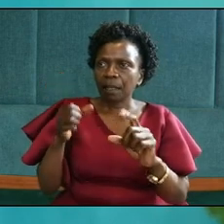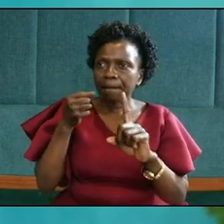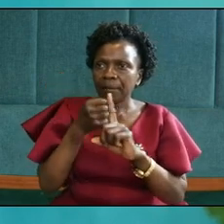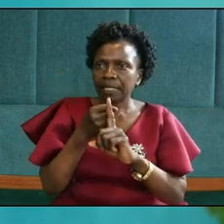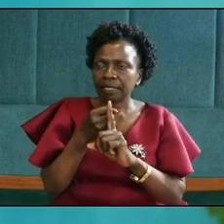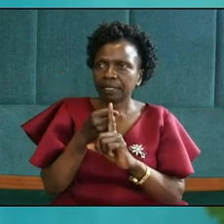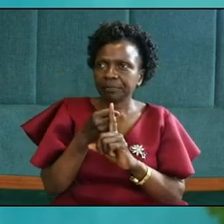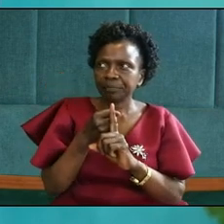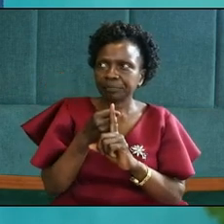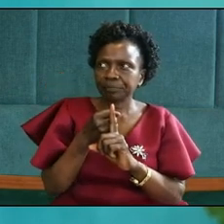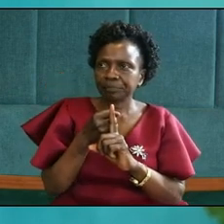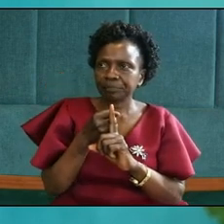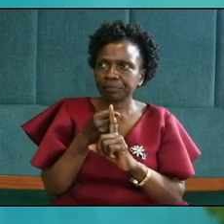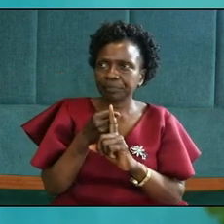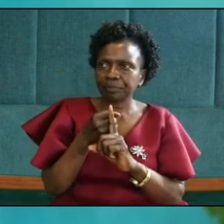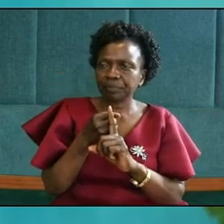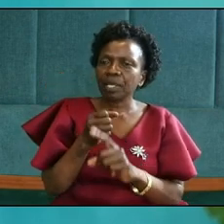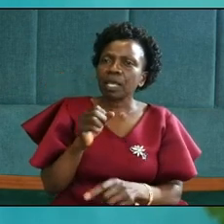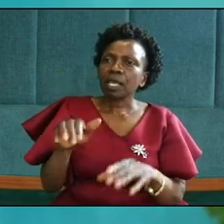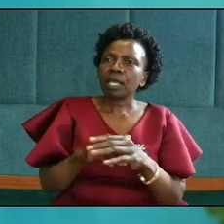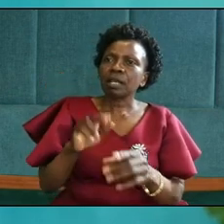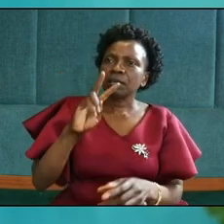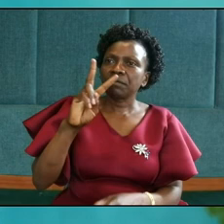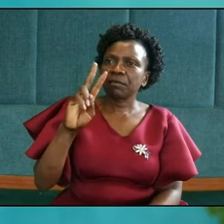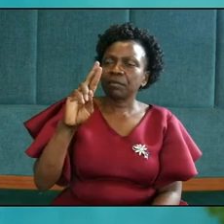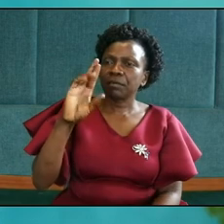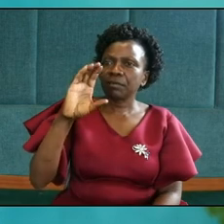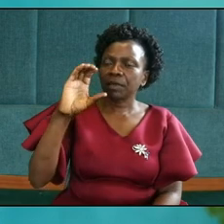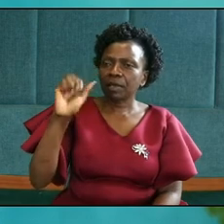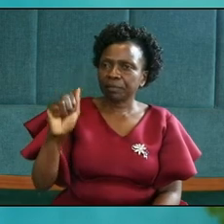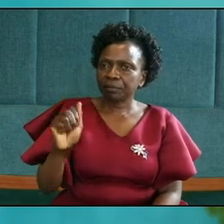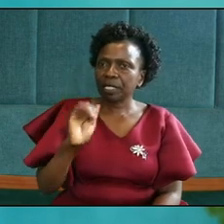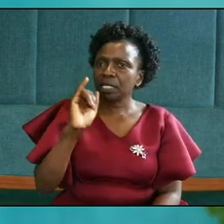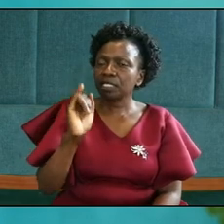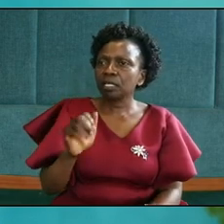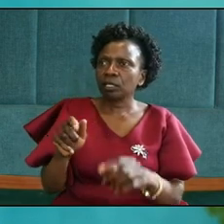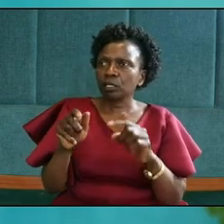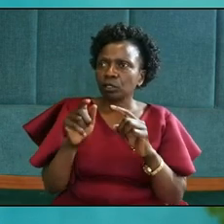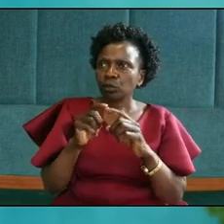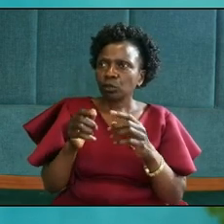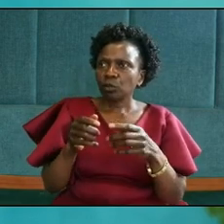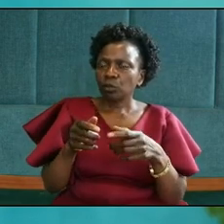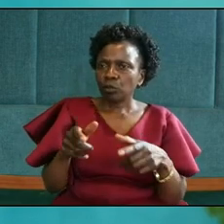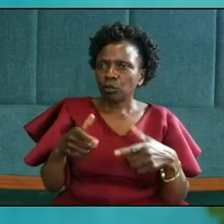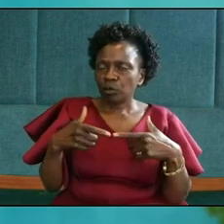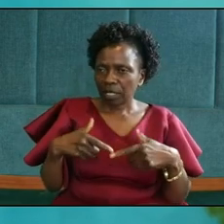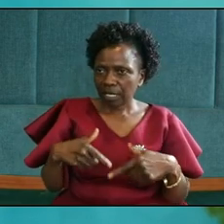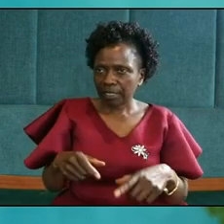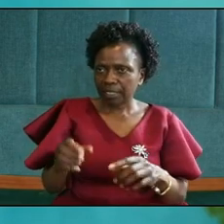in the Vuca world, is being like Jesus in the marketplace.